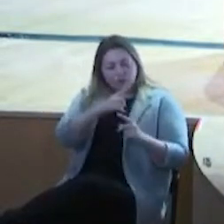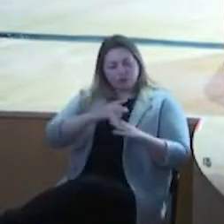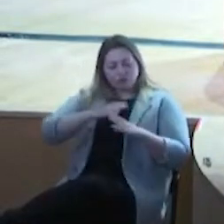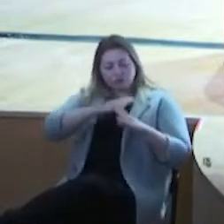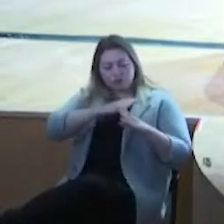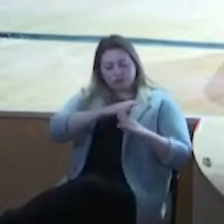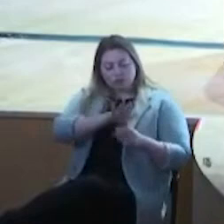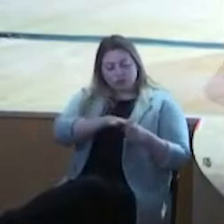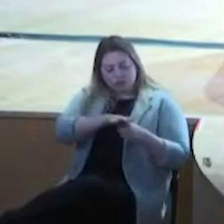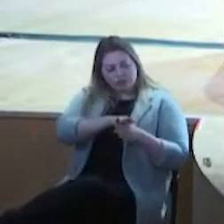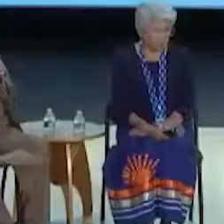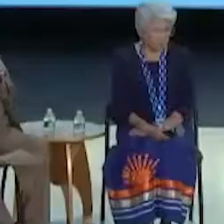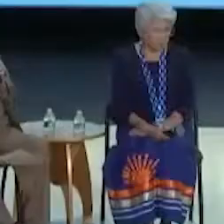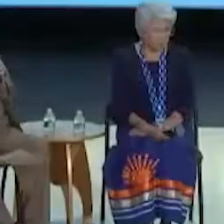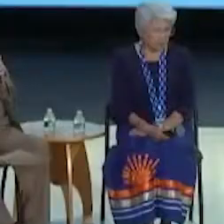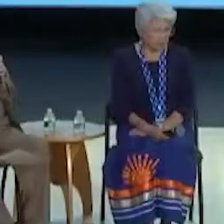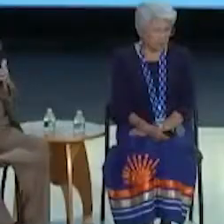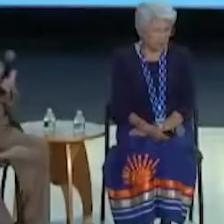have you faced with it?